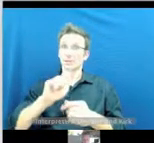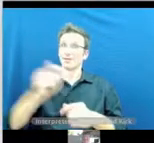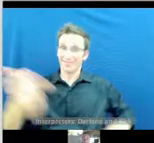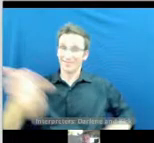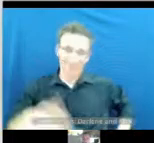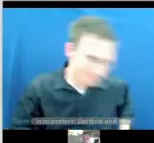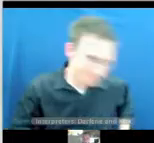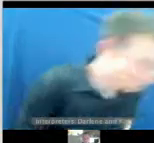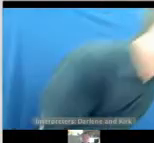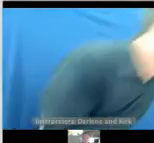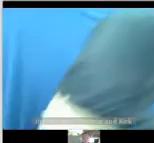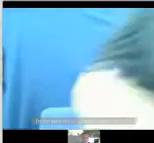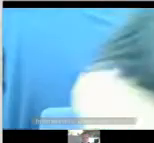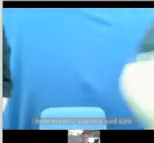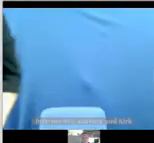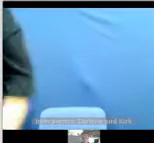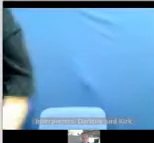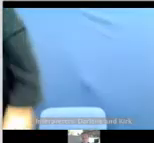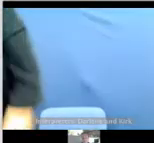So, Natasha, you have to email me.